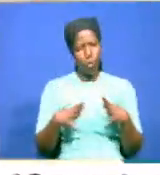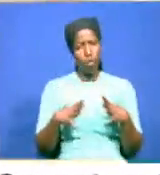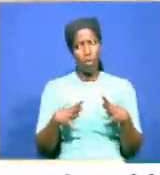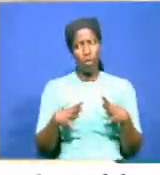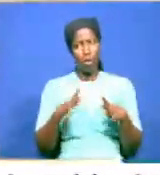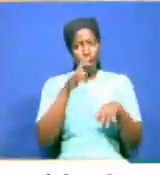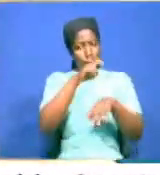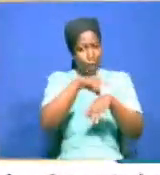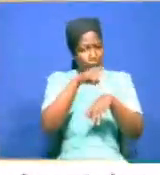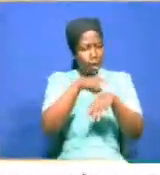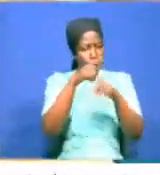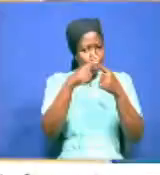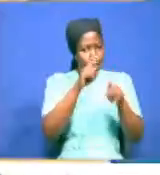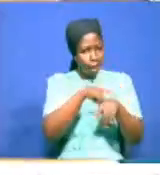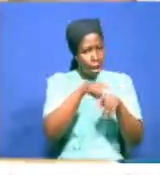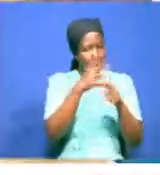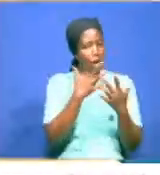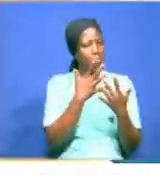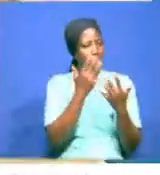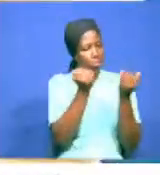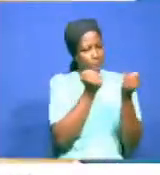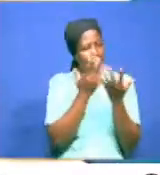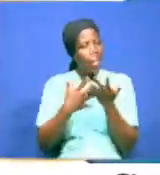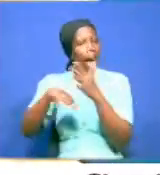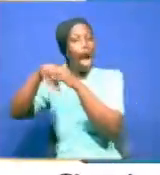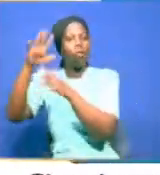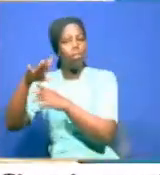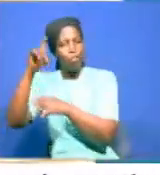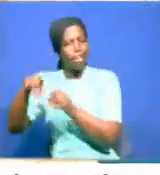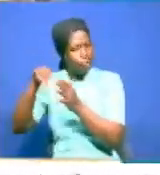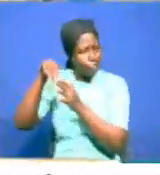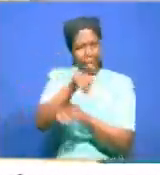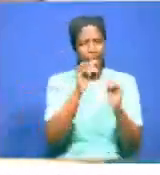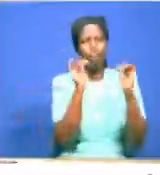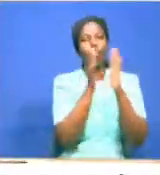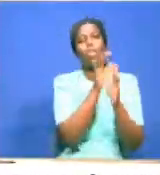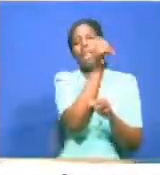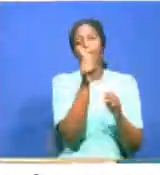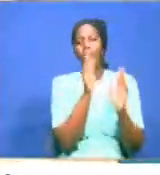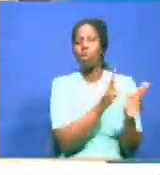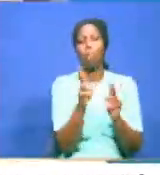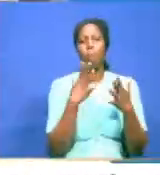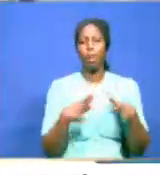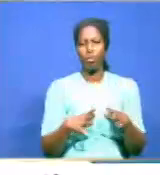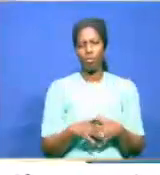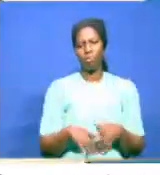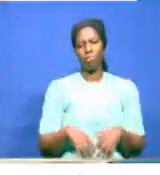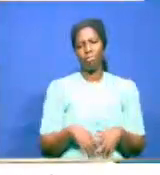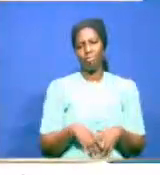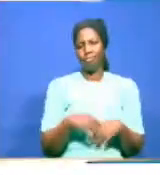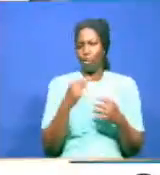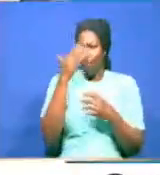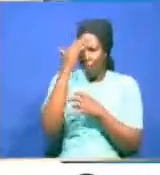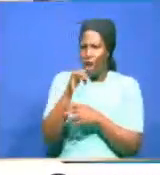money that people are paying for parking fees. So why don't these places, even Nairobi Hospital, why don't these